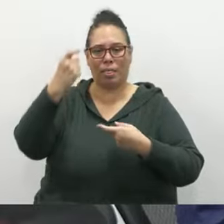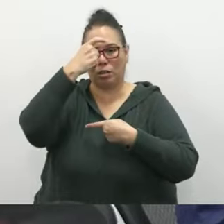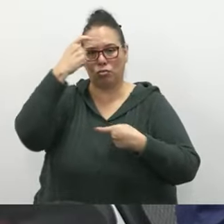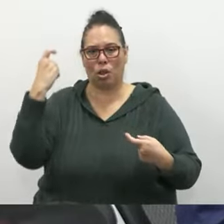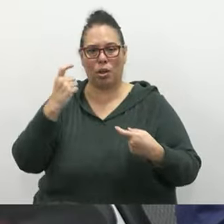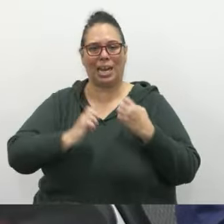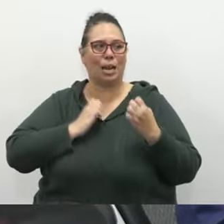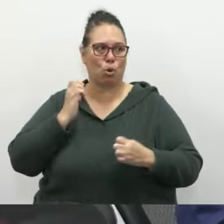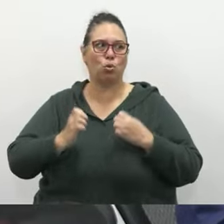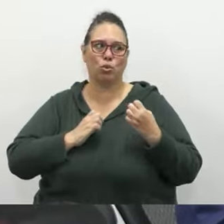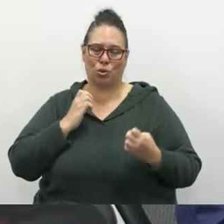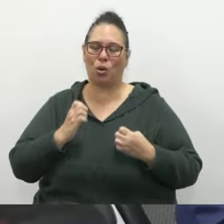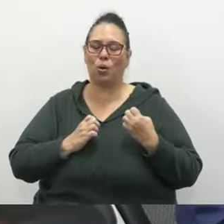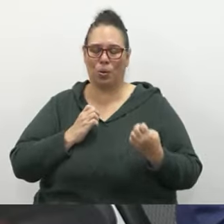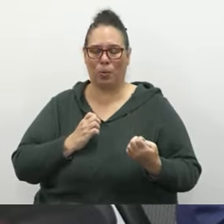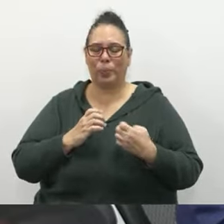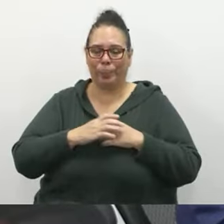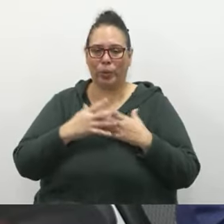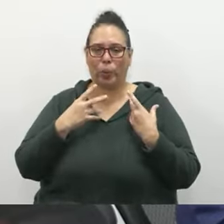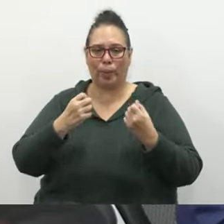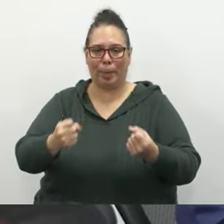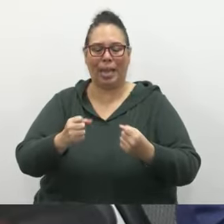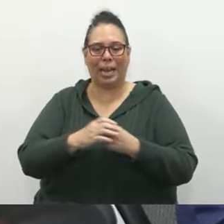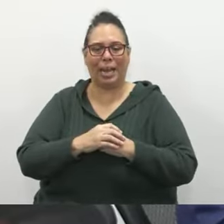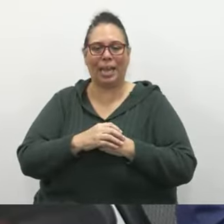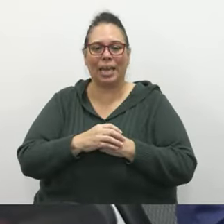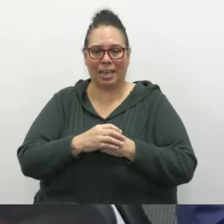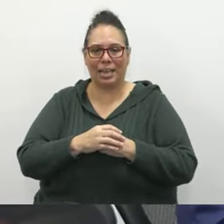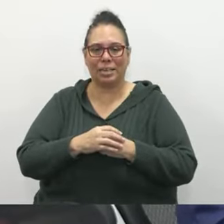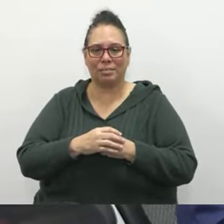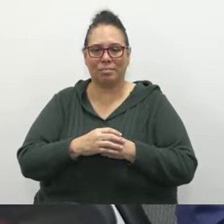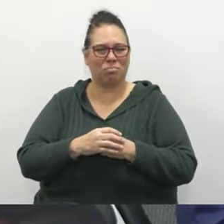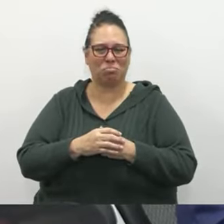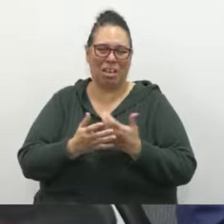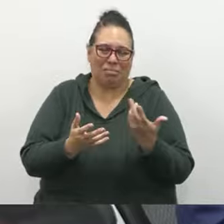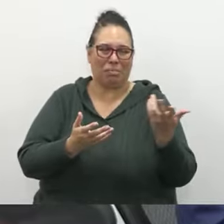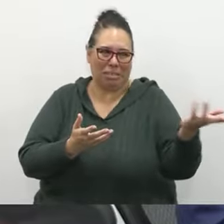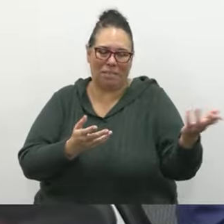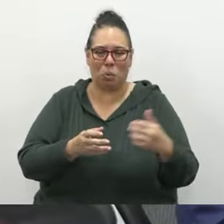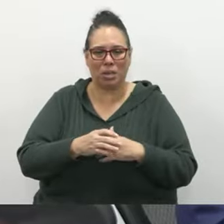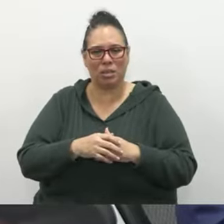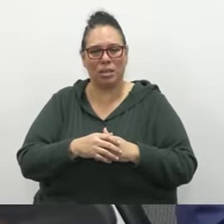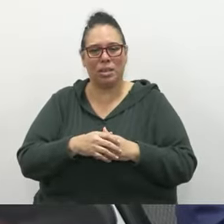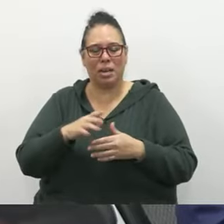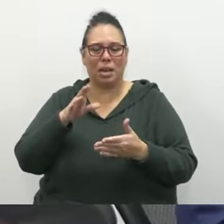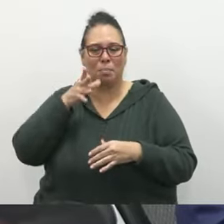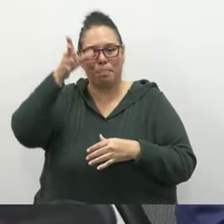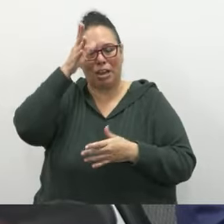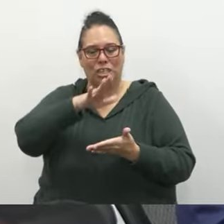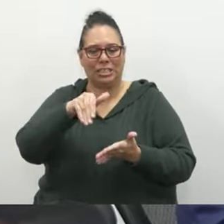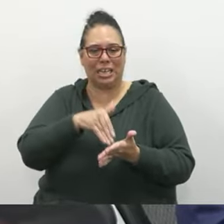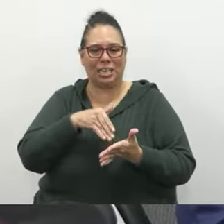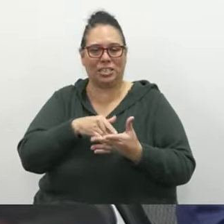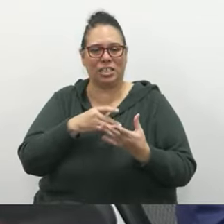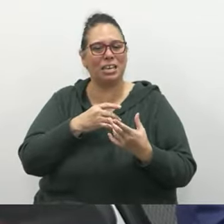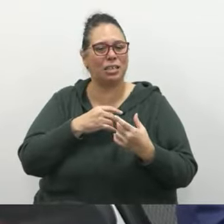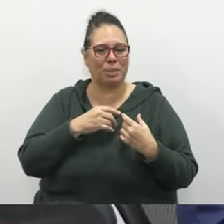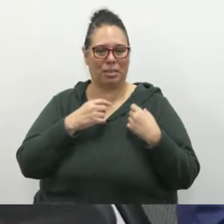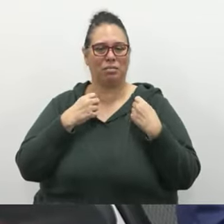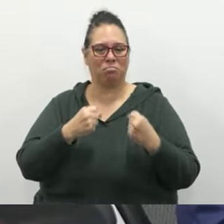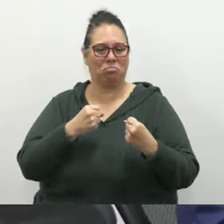emotional well-being, needs that are directly impact academic success. Parent centers affirm families as partners,